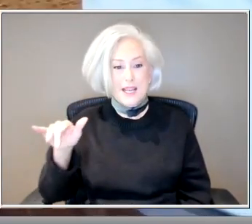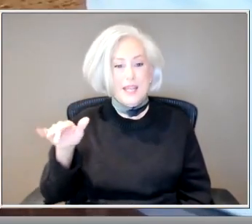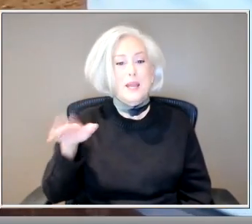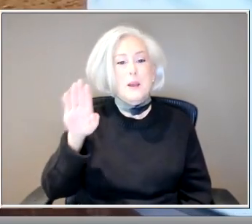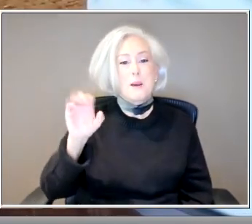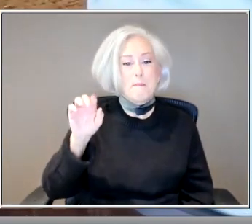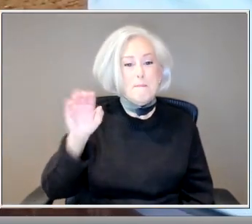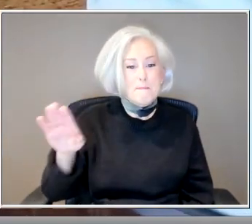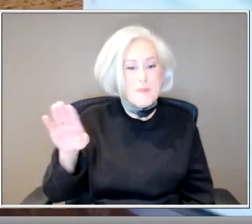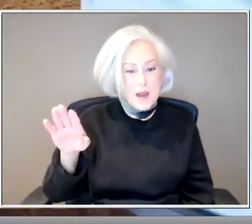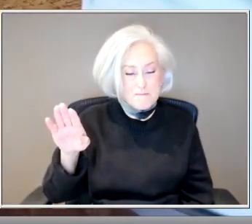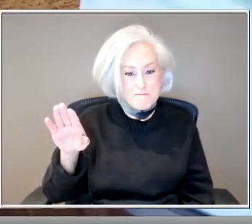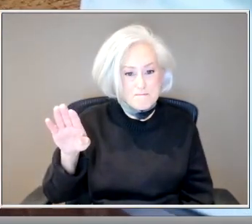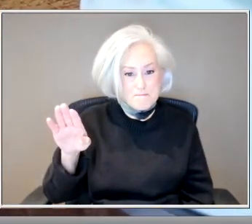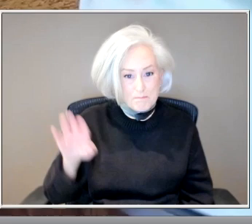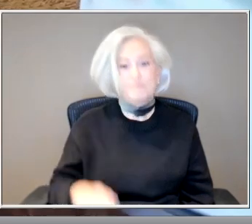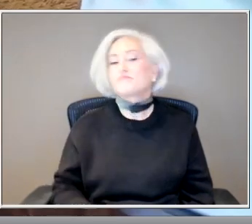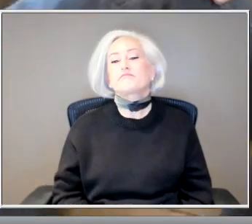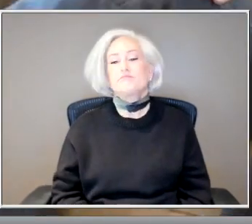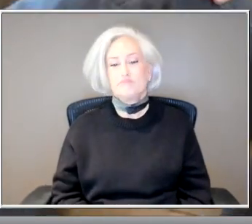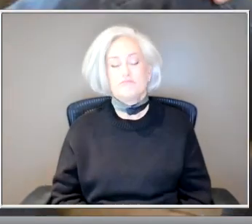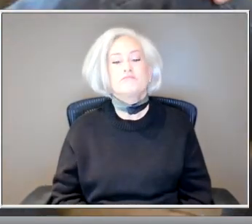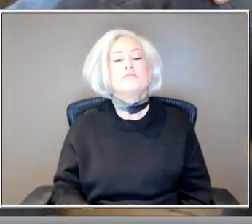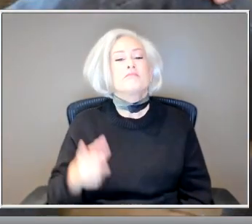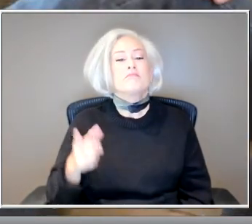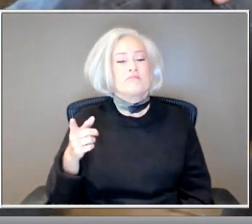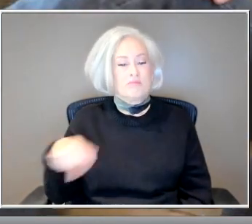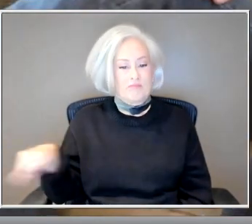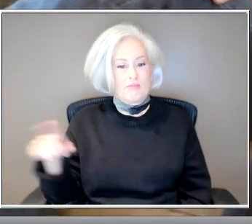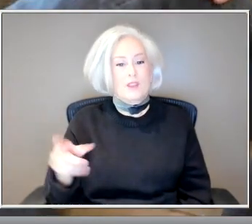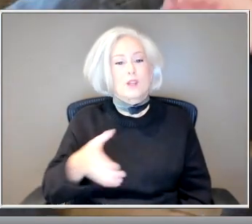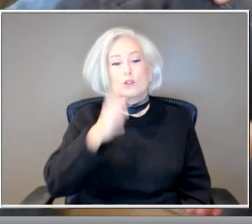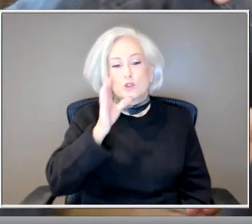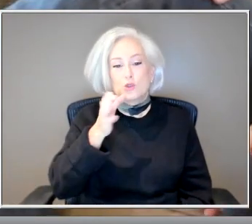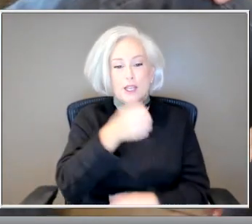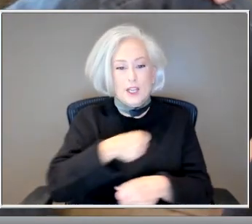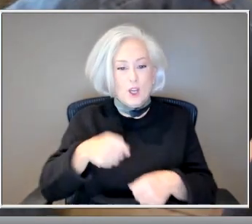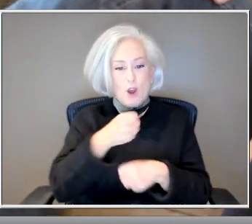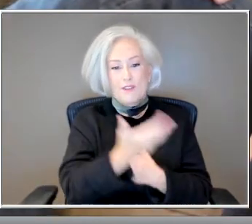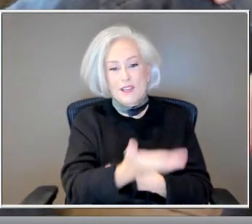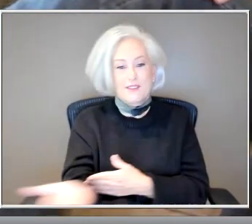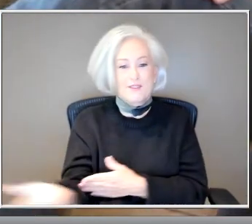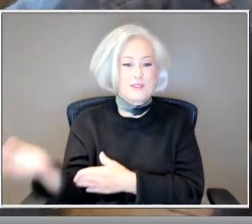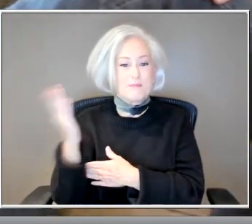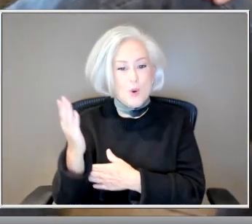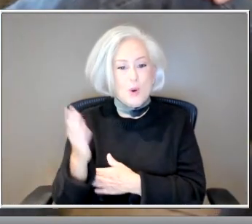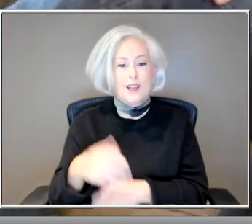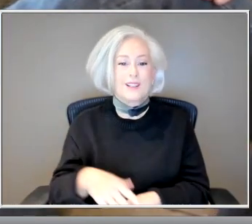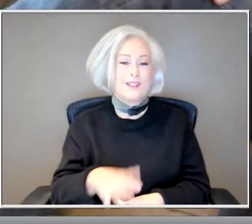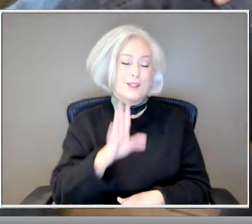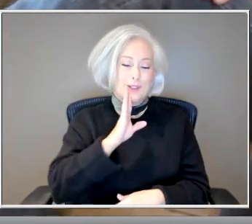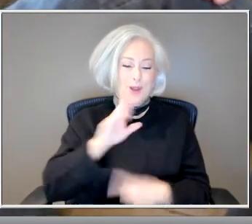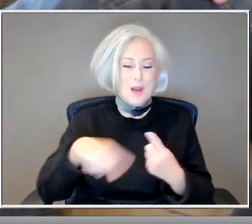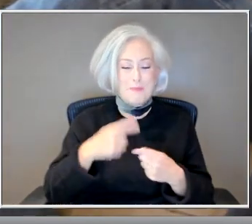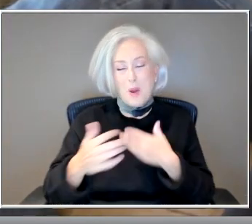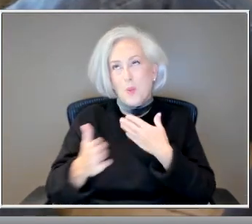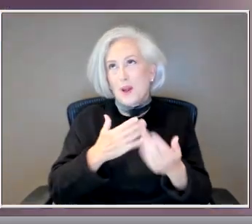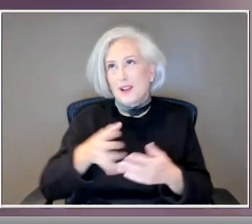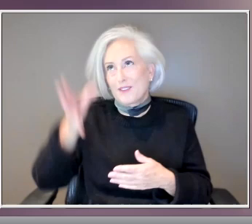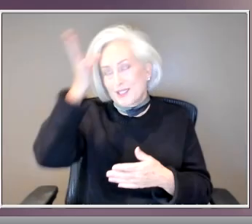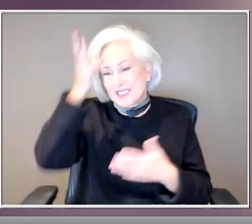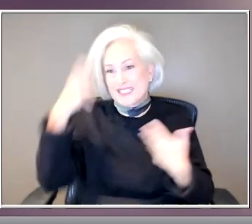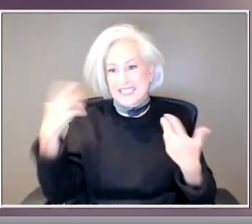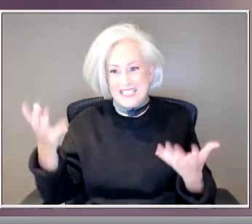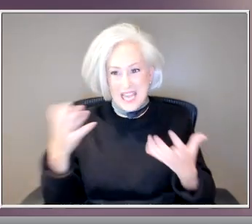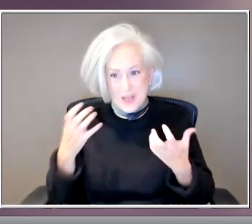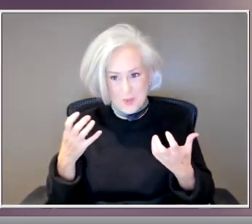day. Quite amazing. We drink coffee in the mornings and talk about mostly whatever Dad wants to talk about. But when